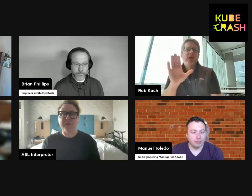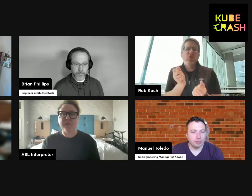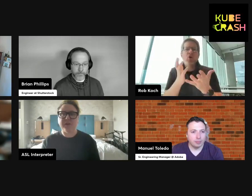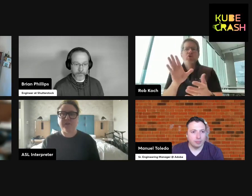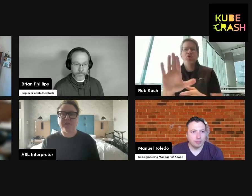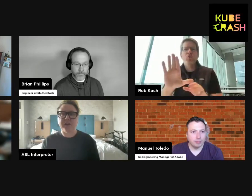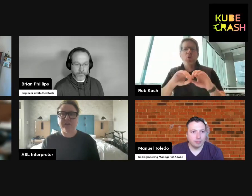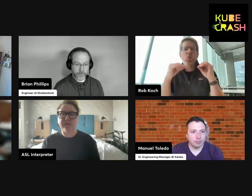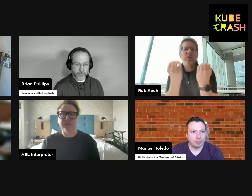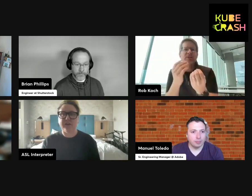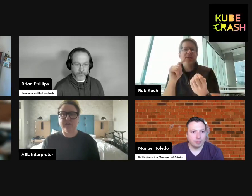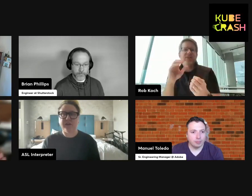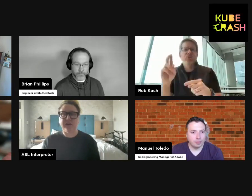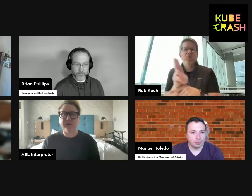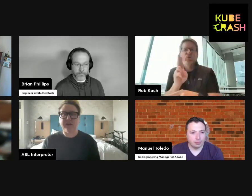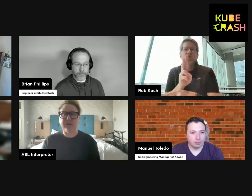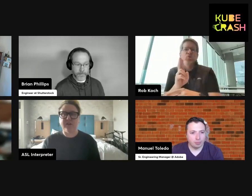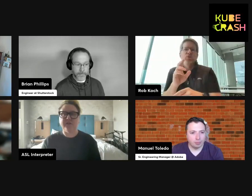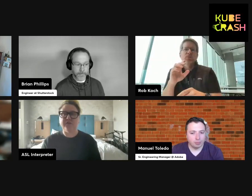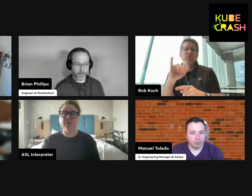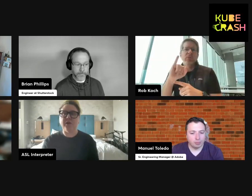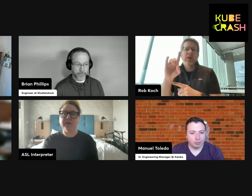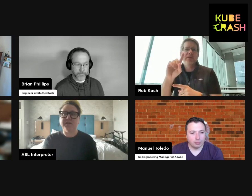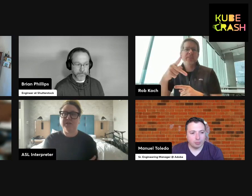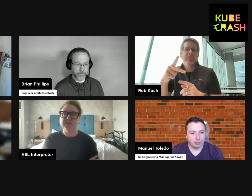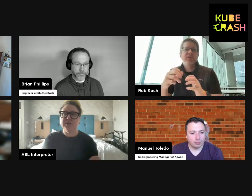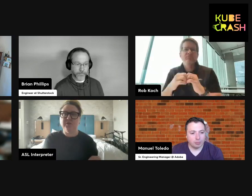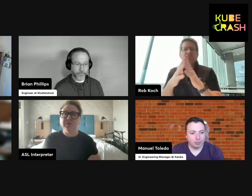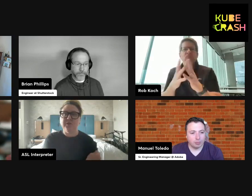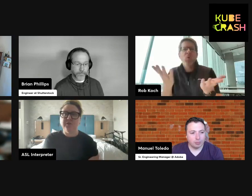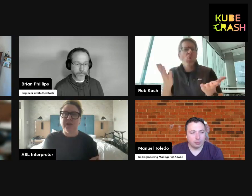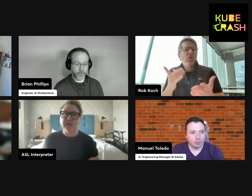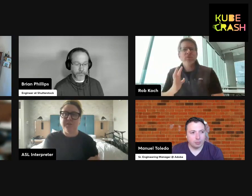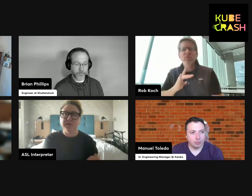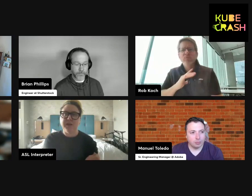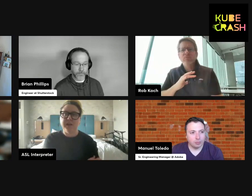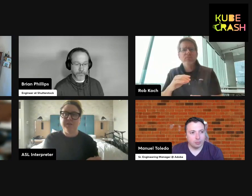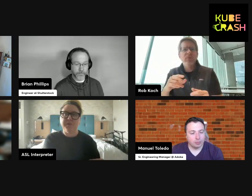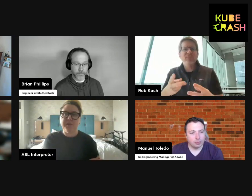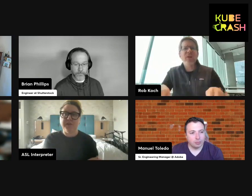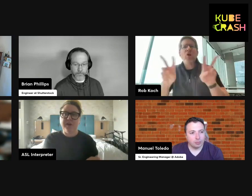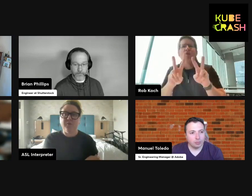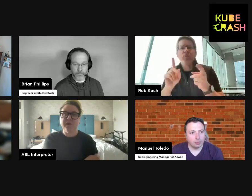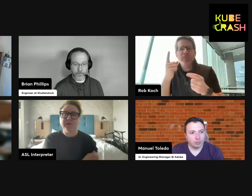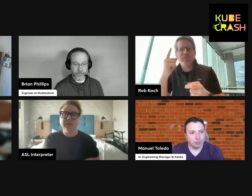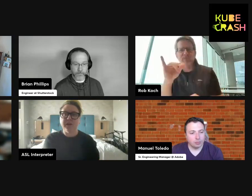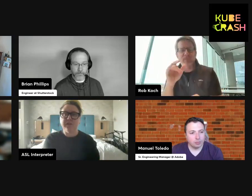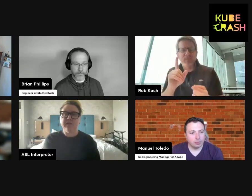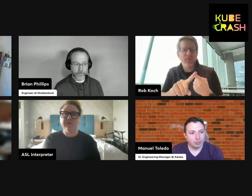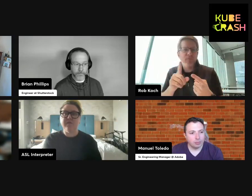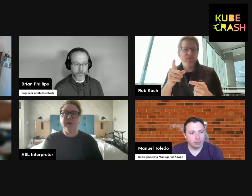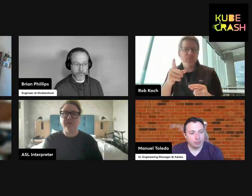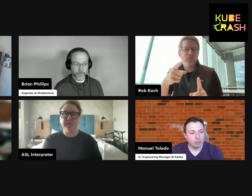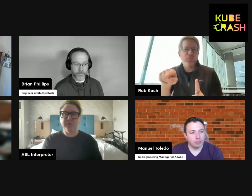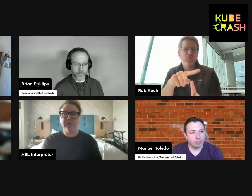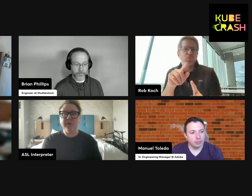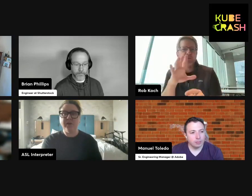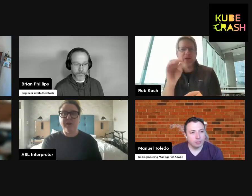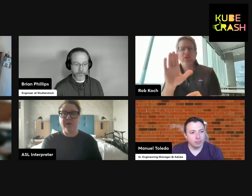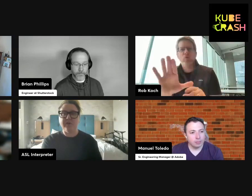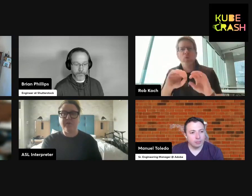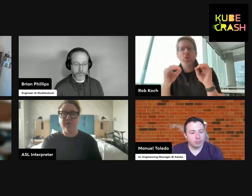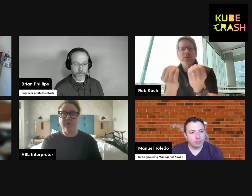the primary use case that caused your organization to use IDP and implement that? What's